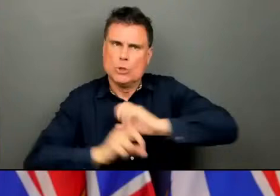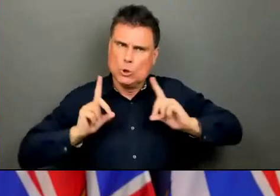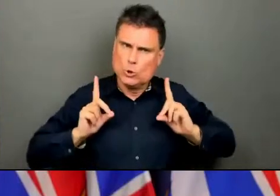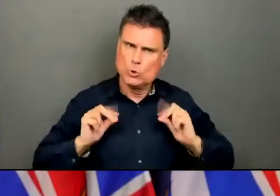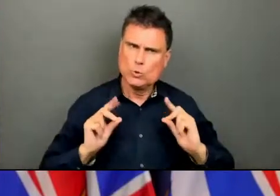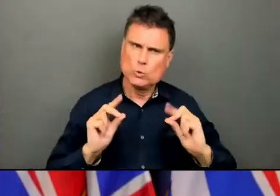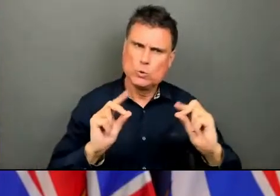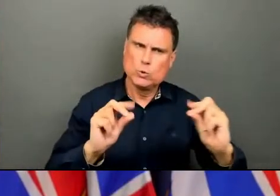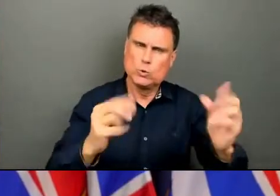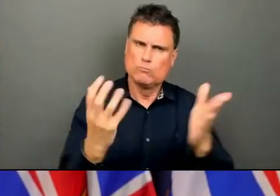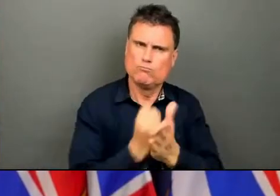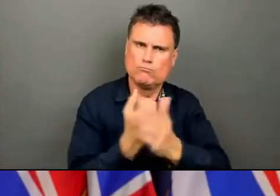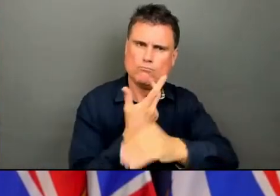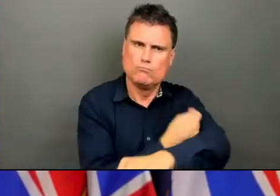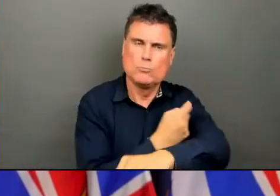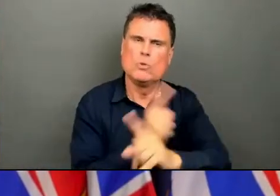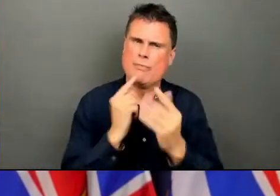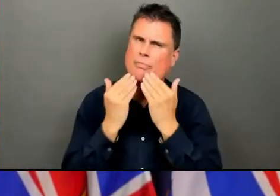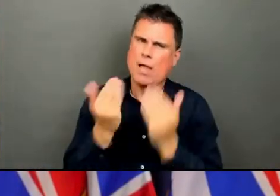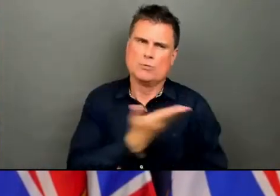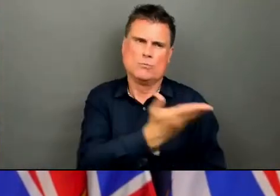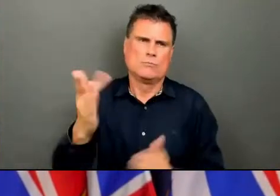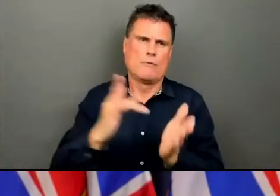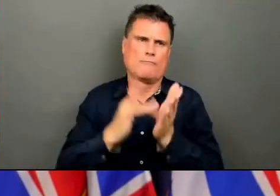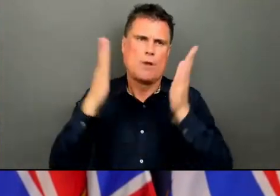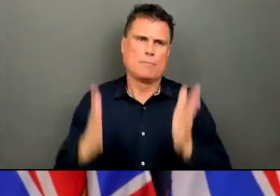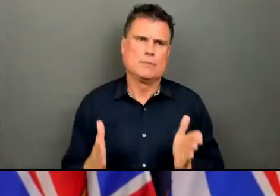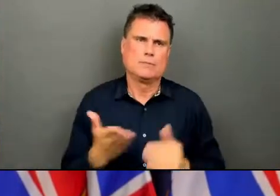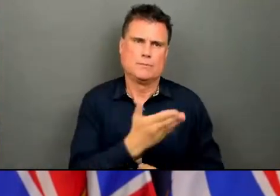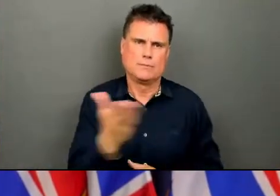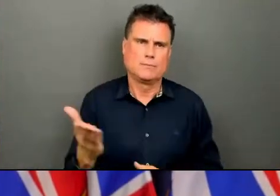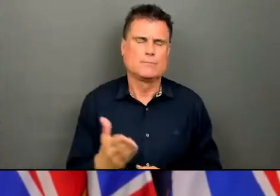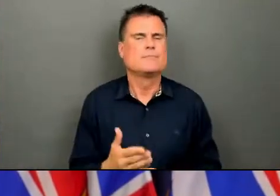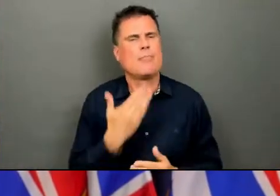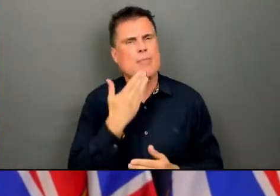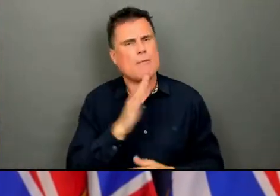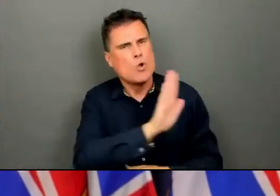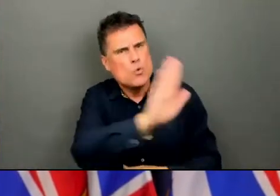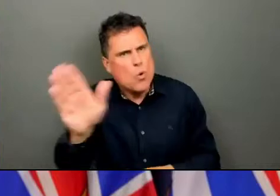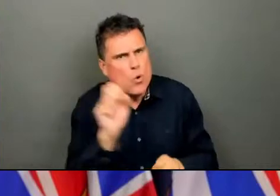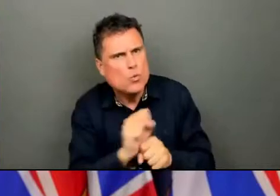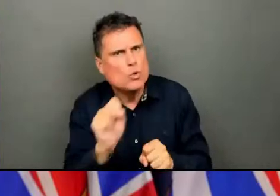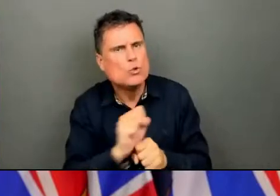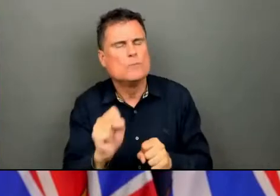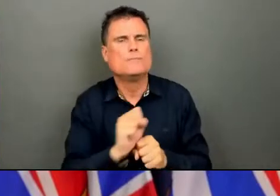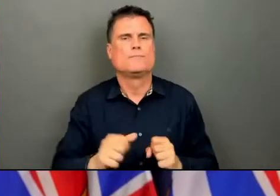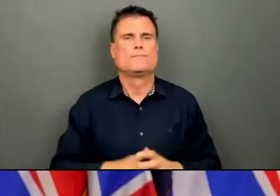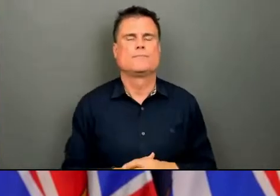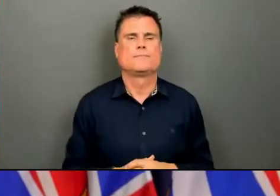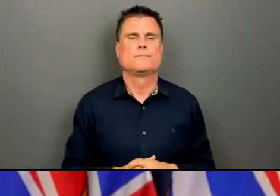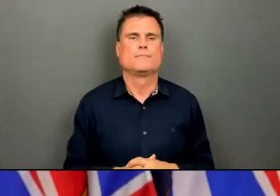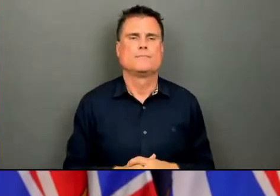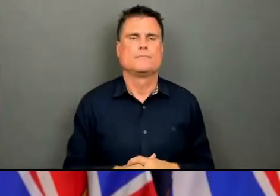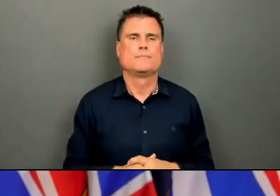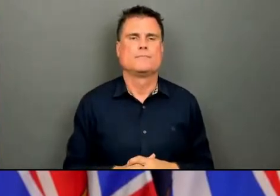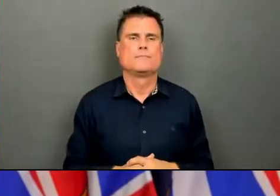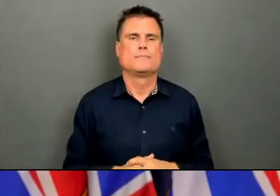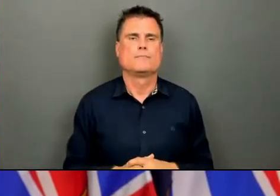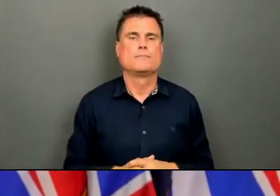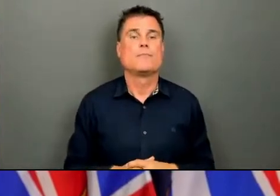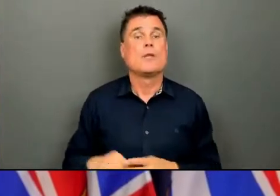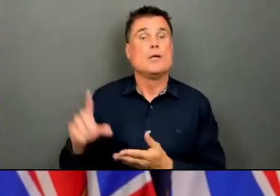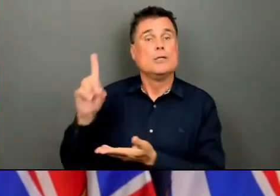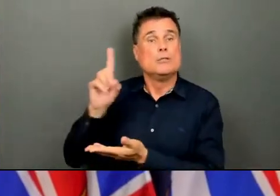extremely grateful to them for all of their efforts. With respect to immunization, as Dr. Henry has said, there